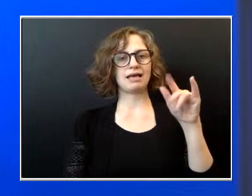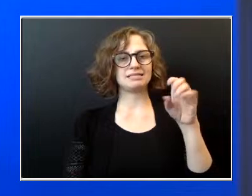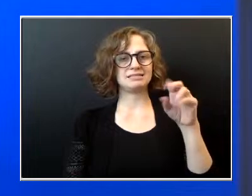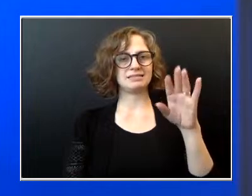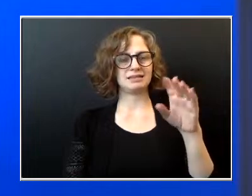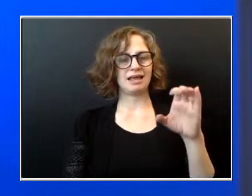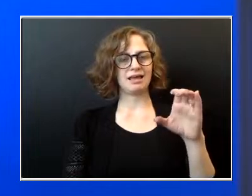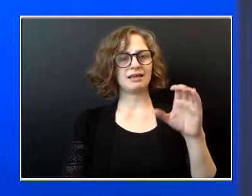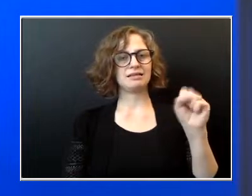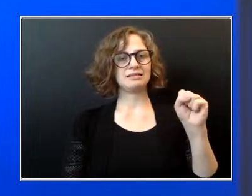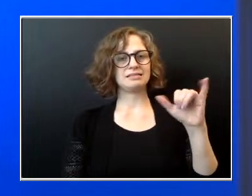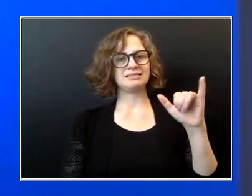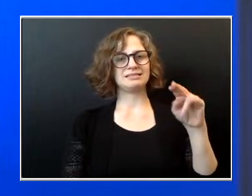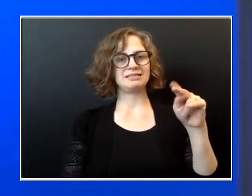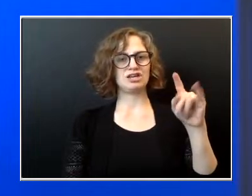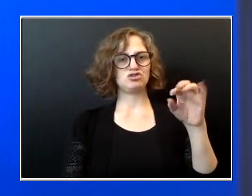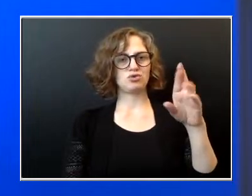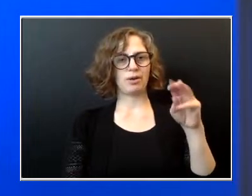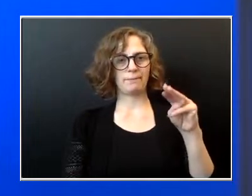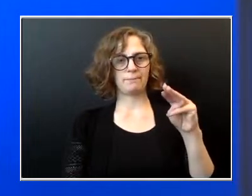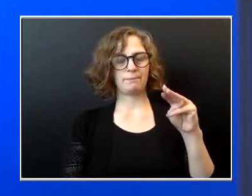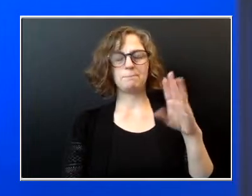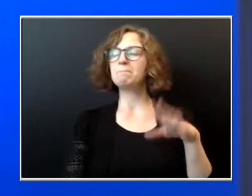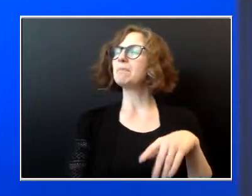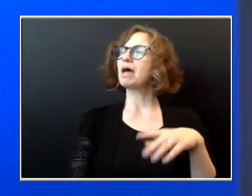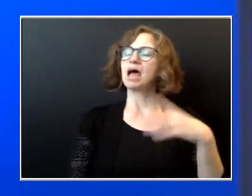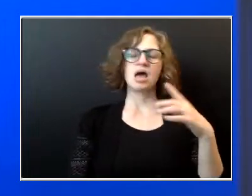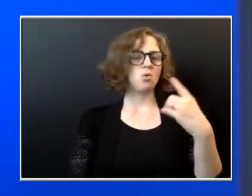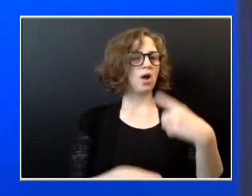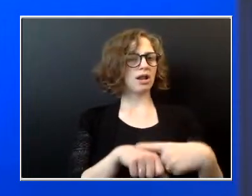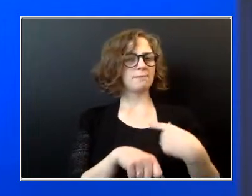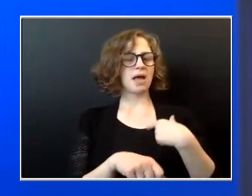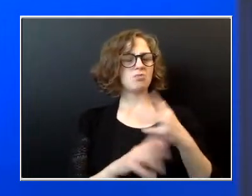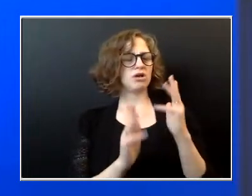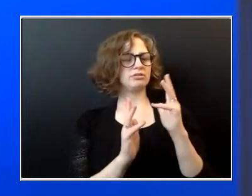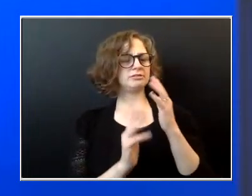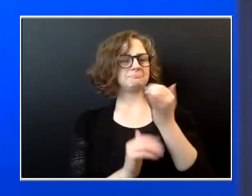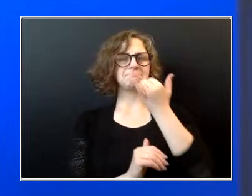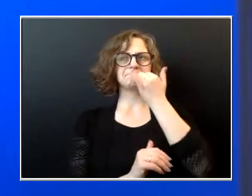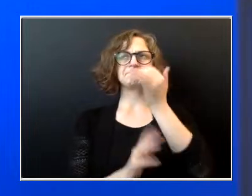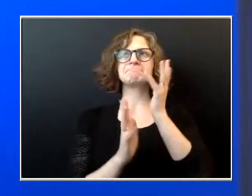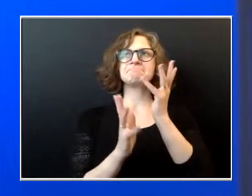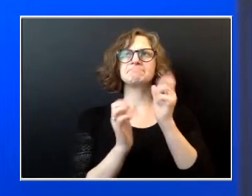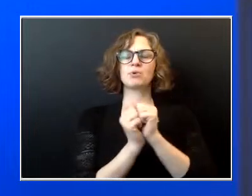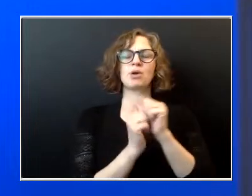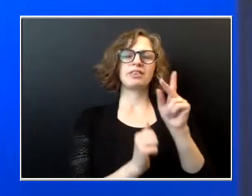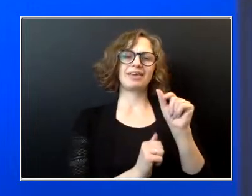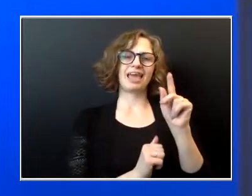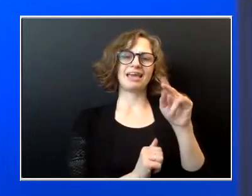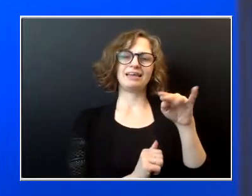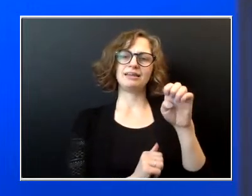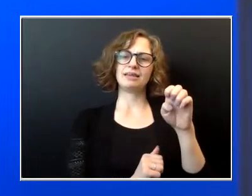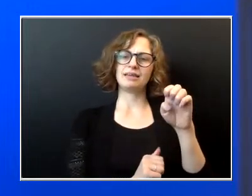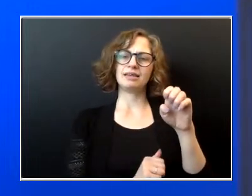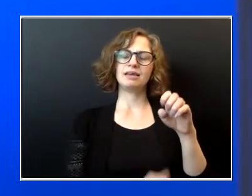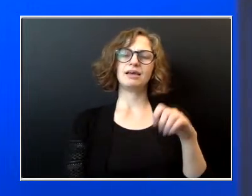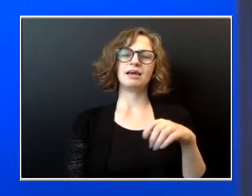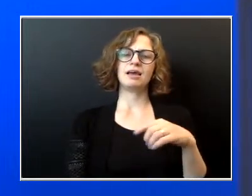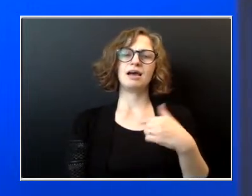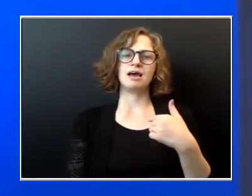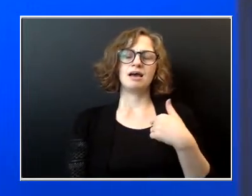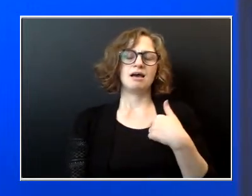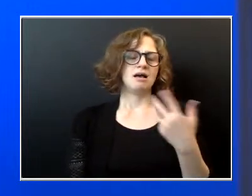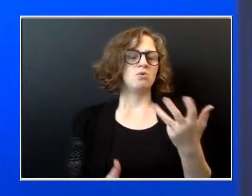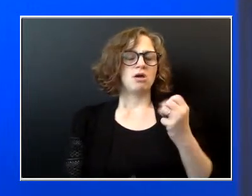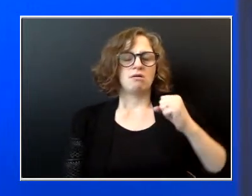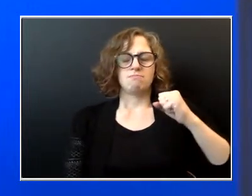Katie. I remember I was driving, when she called, and I really wanted to resist all of this. I